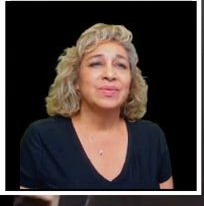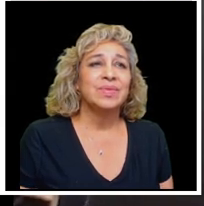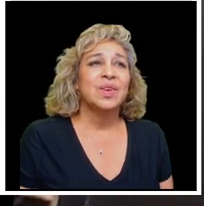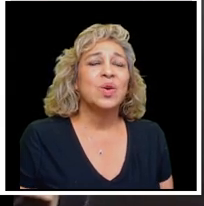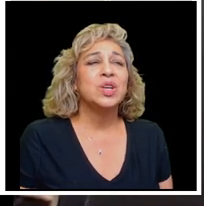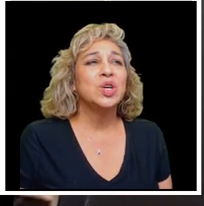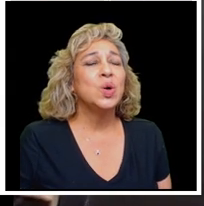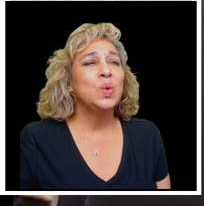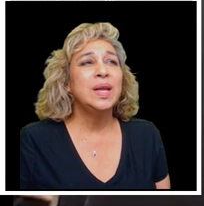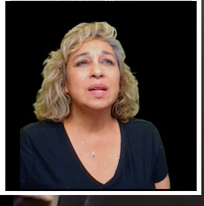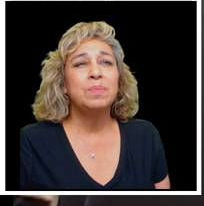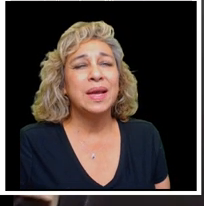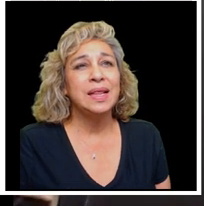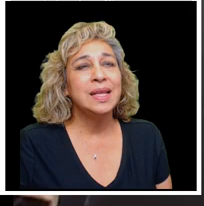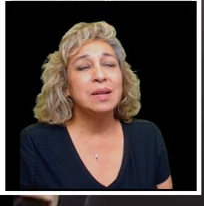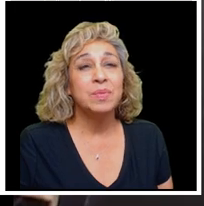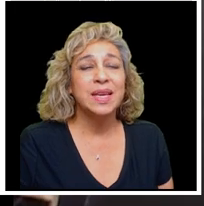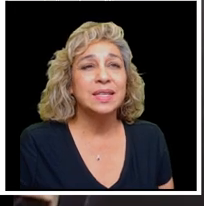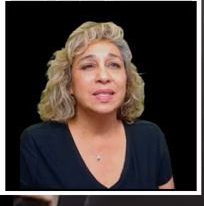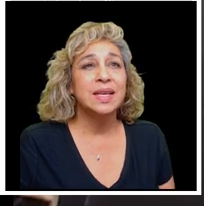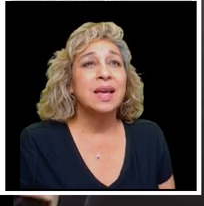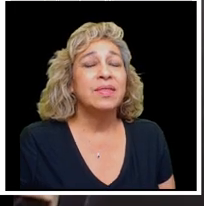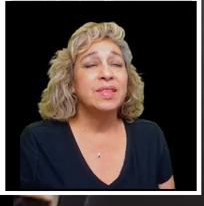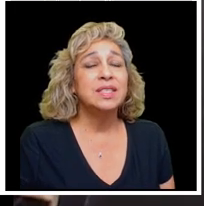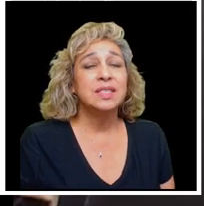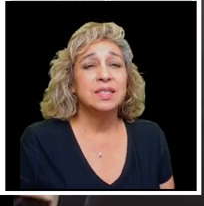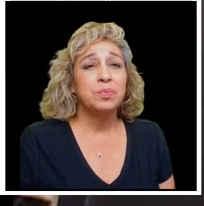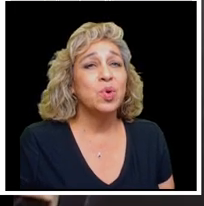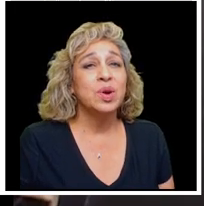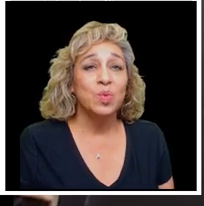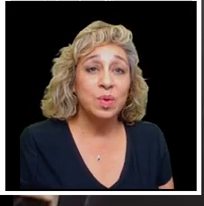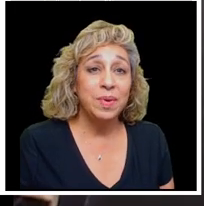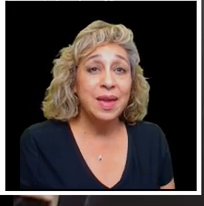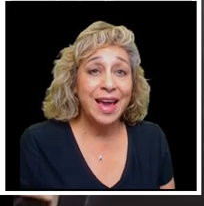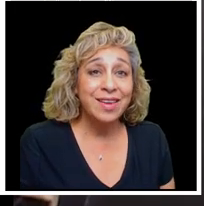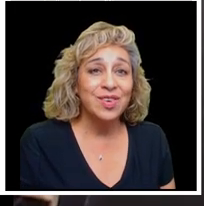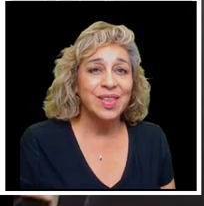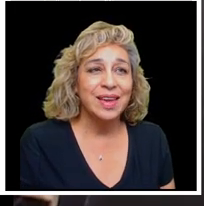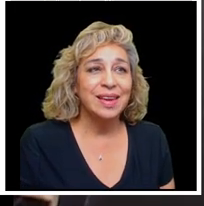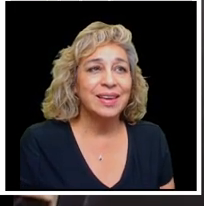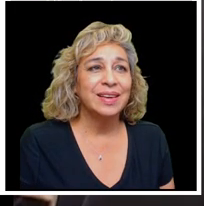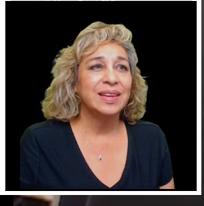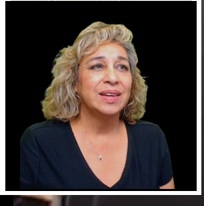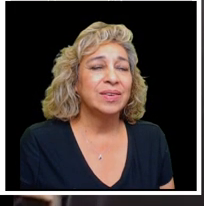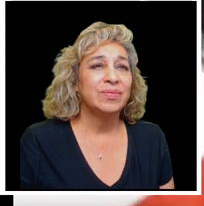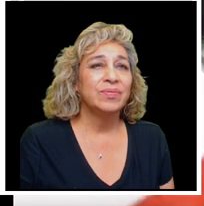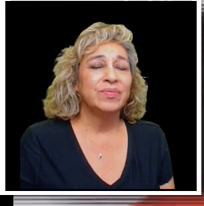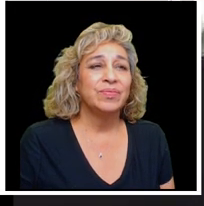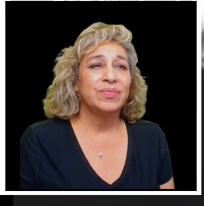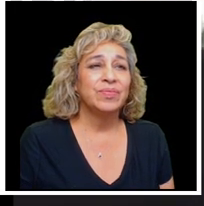or to go little by little because this support will be annually